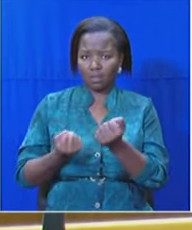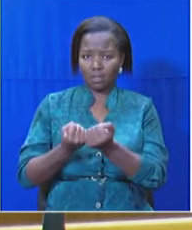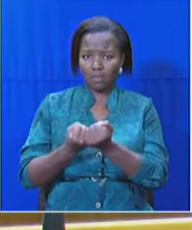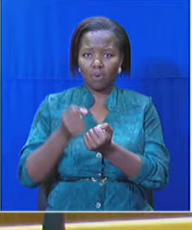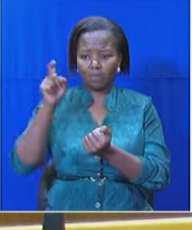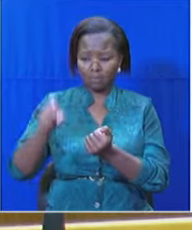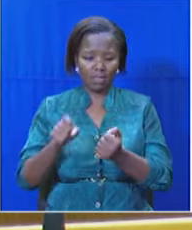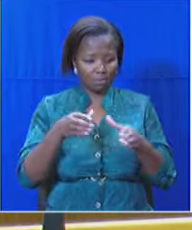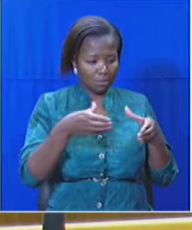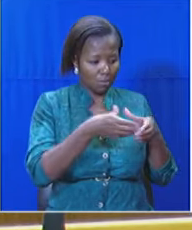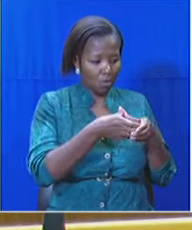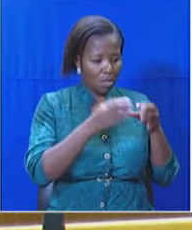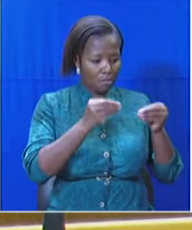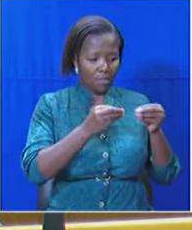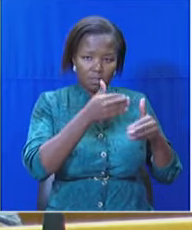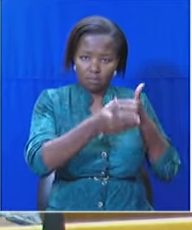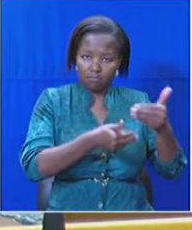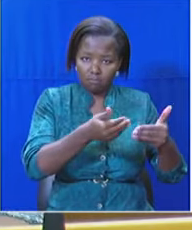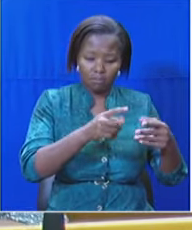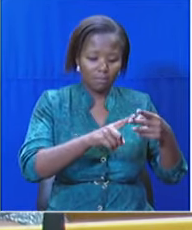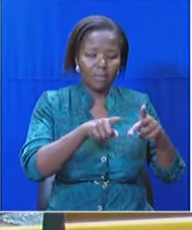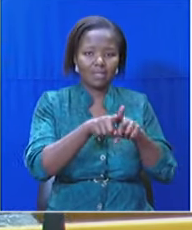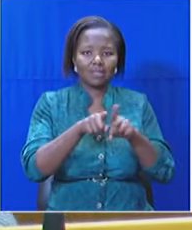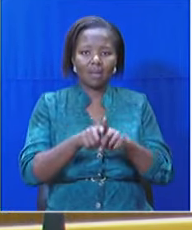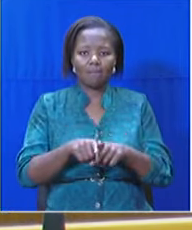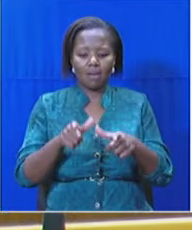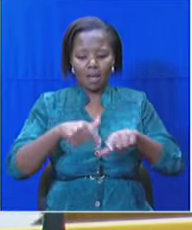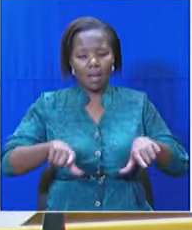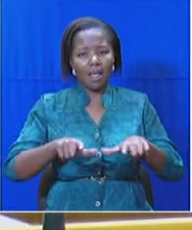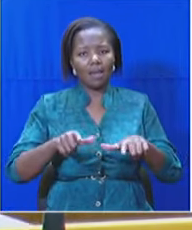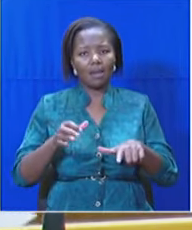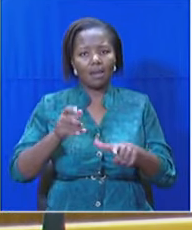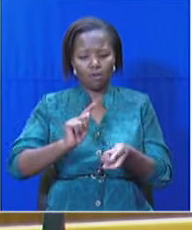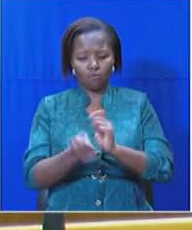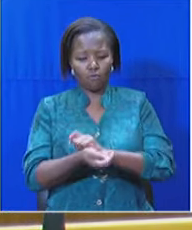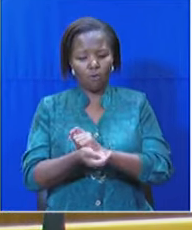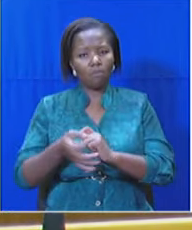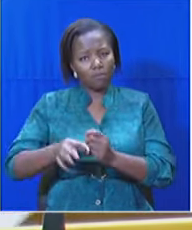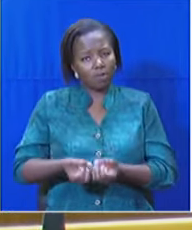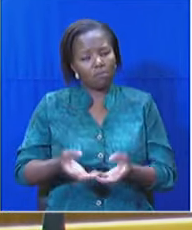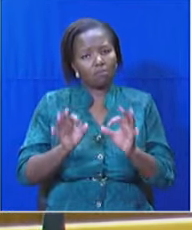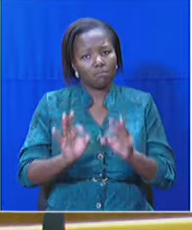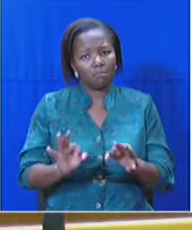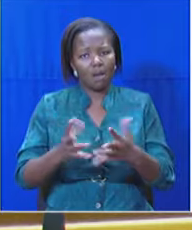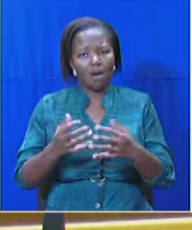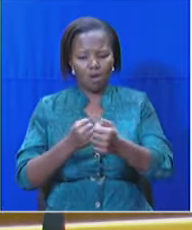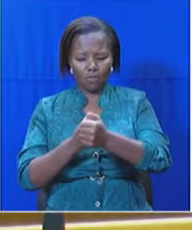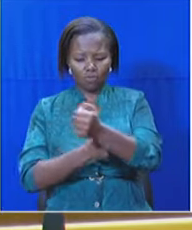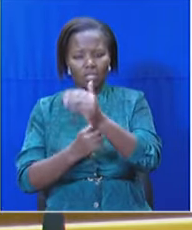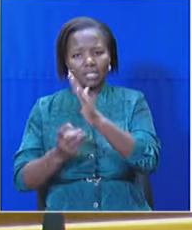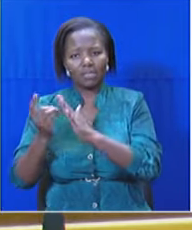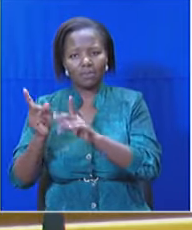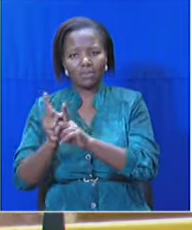smallholder farmers and land reform beneficiaries in the form of technical skills, infrastructural development, and financial